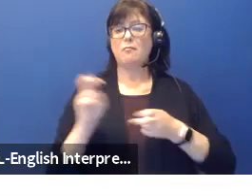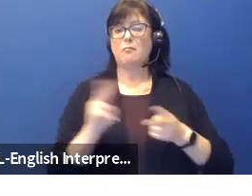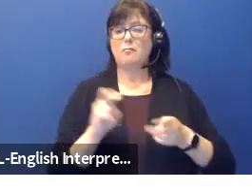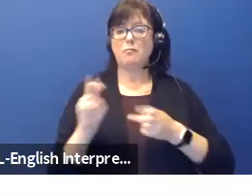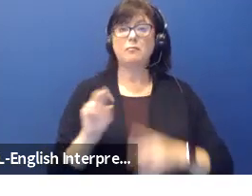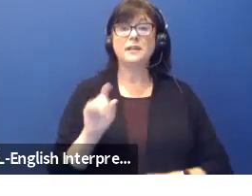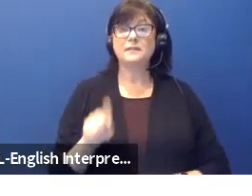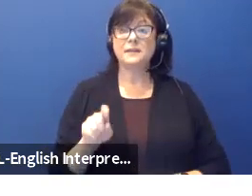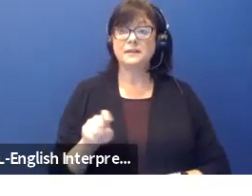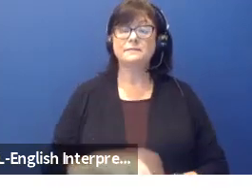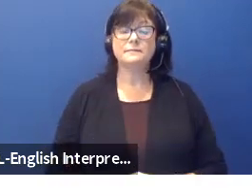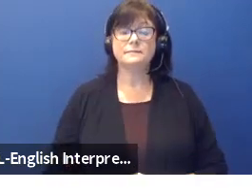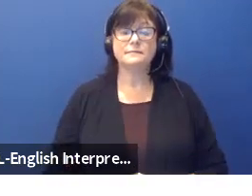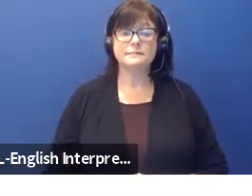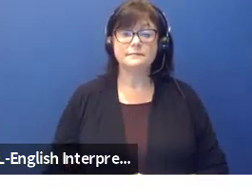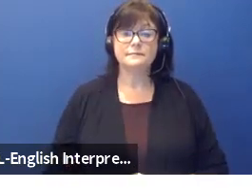So